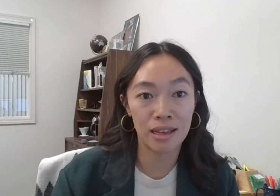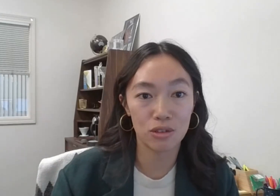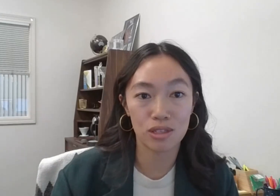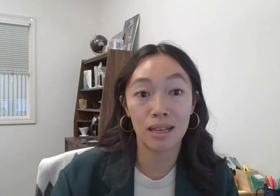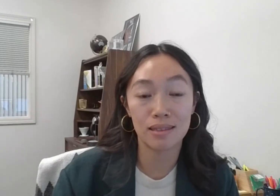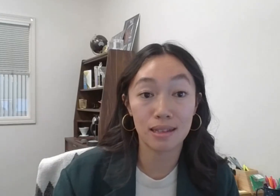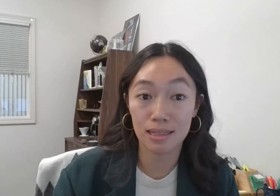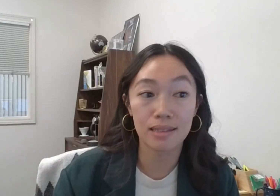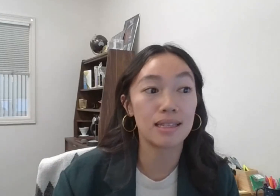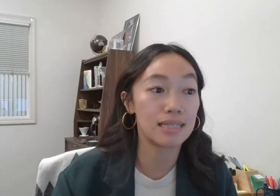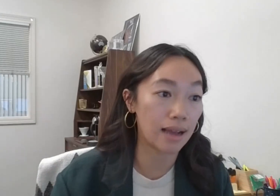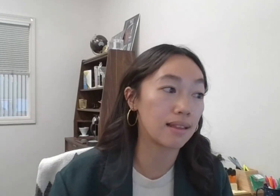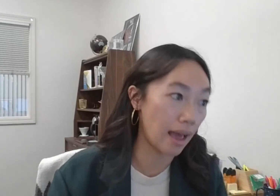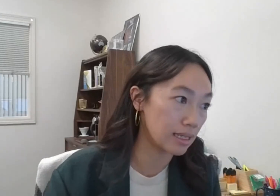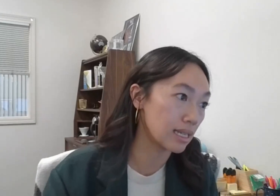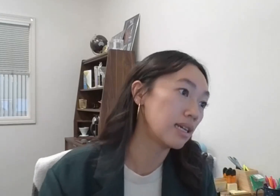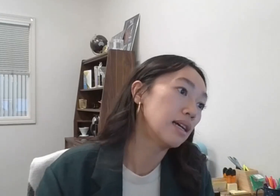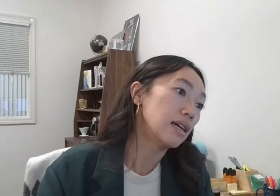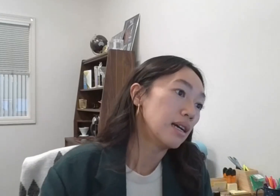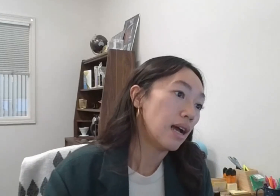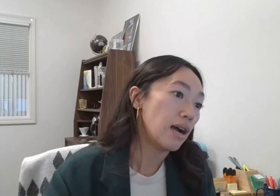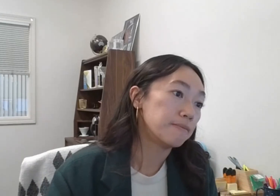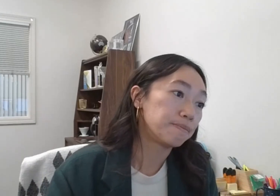strategic planning exercise to discuss exactly that.